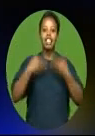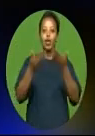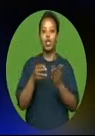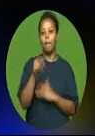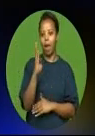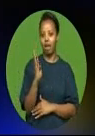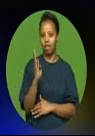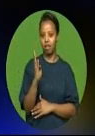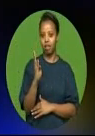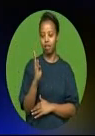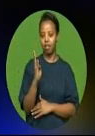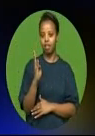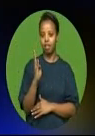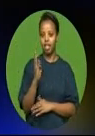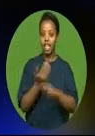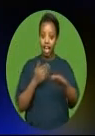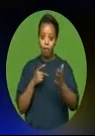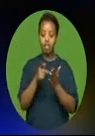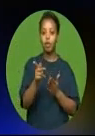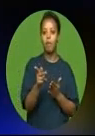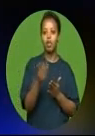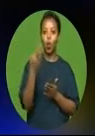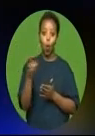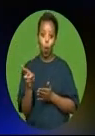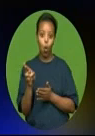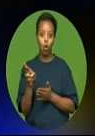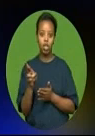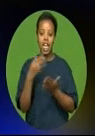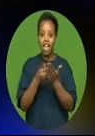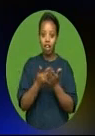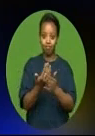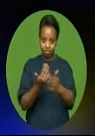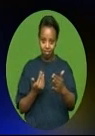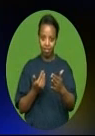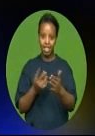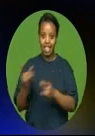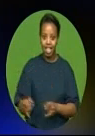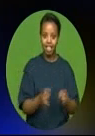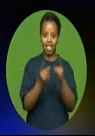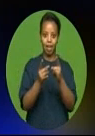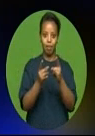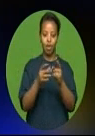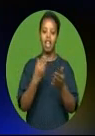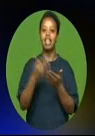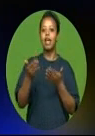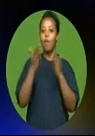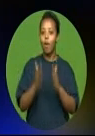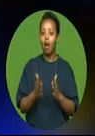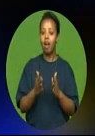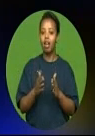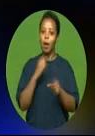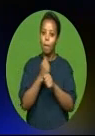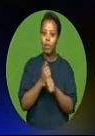bank. In the advance payment or cash in advance scheme, the buyer